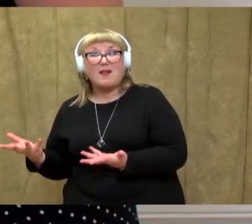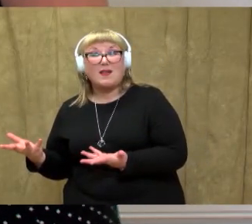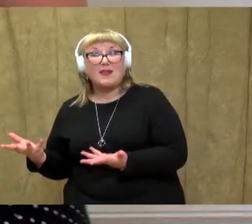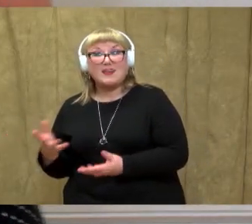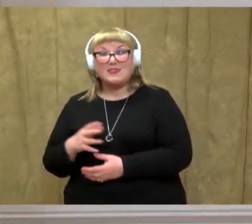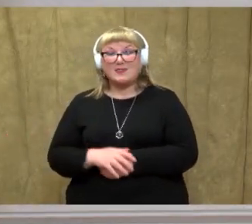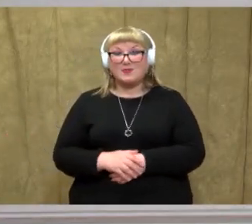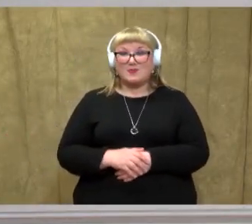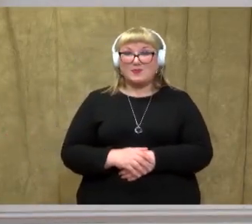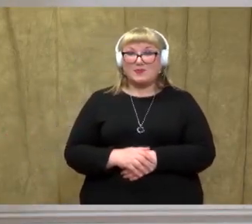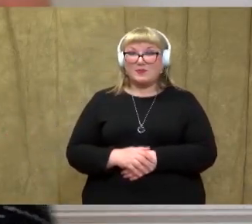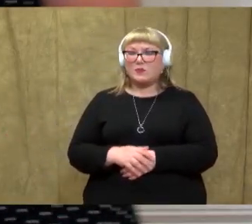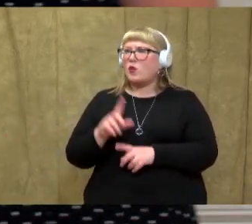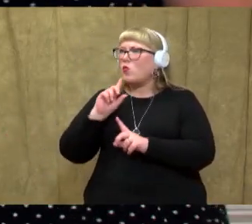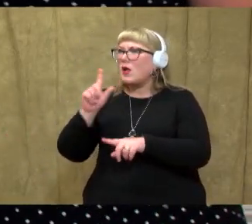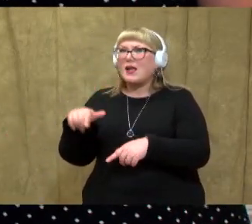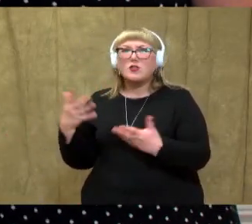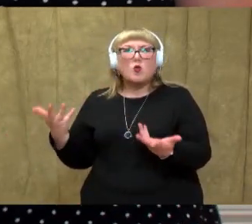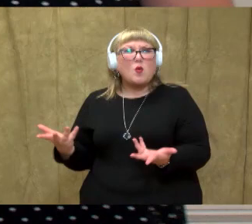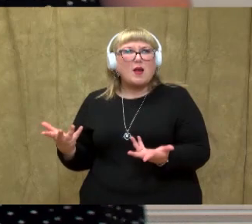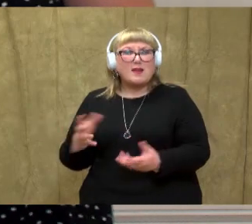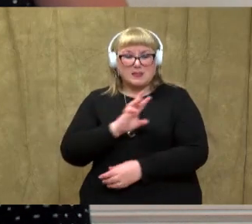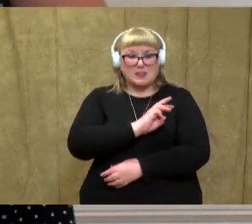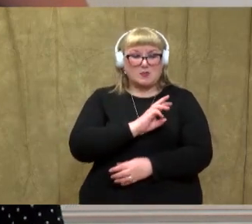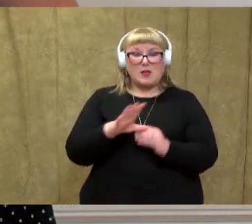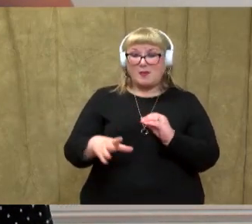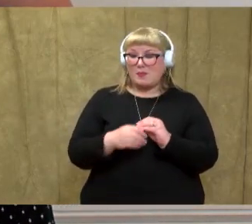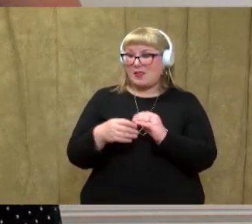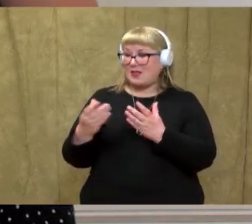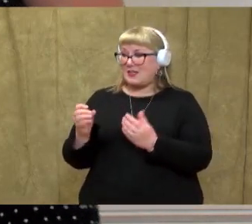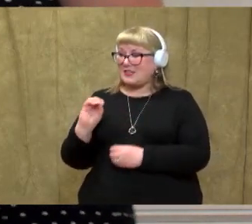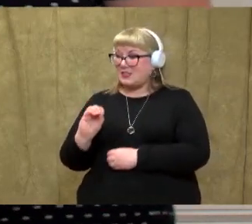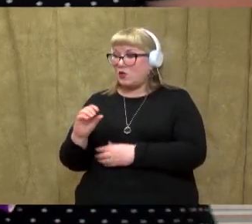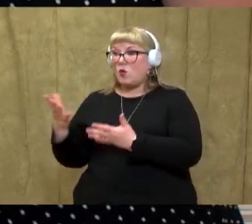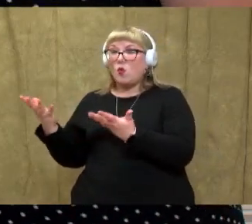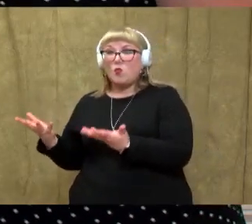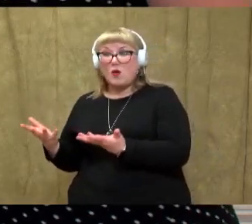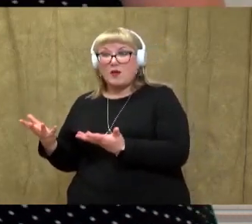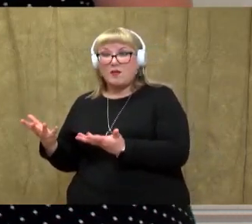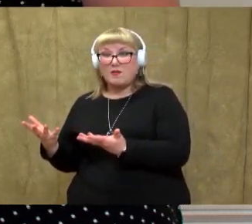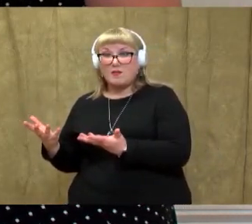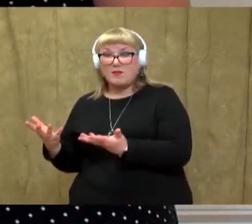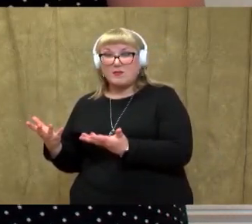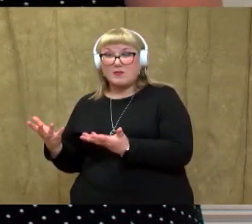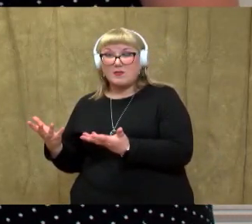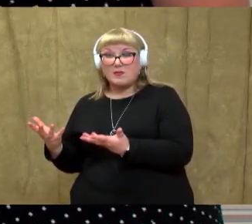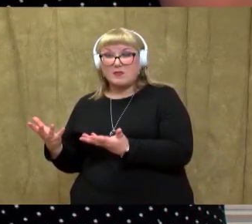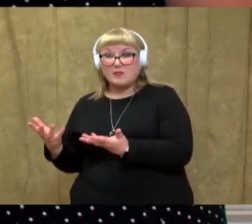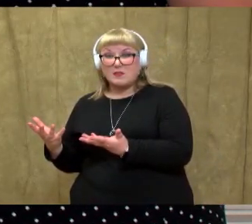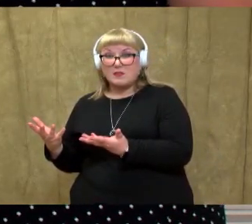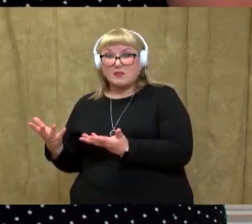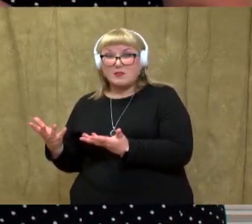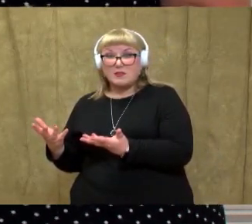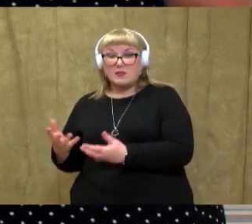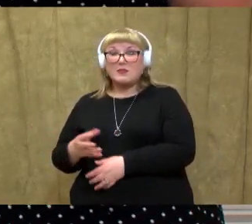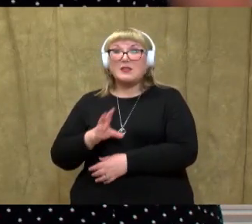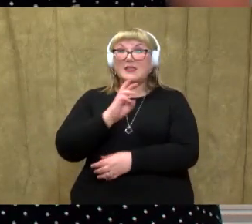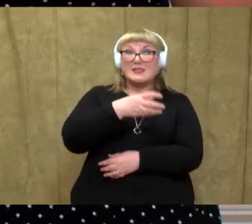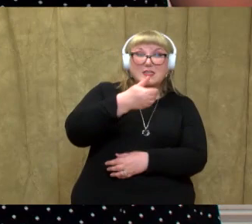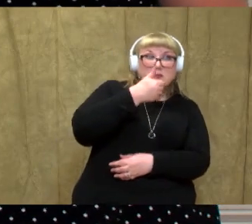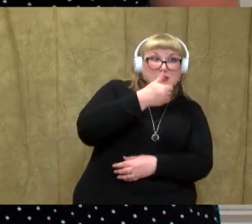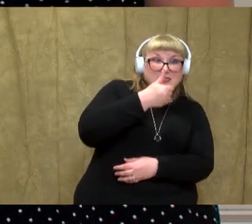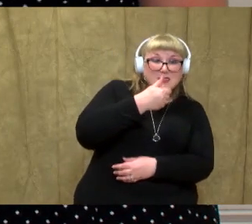what? What is our answer? We have 6 pieces of pizza, 6 pieces of